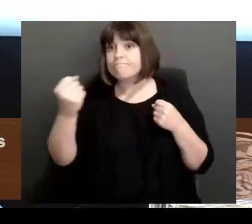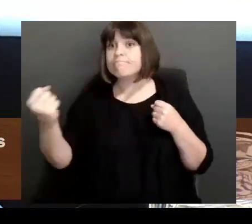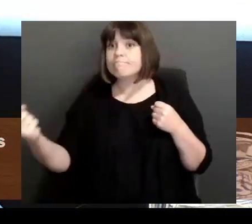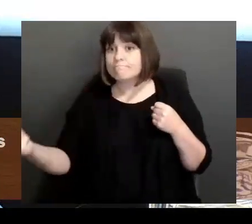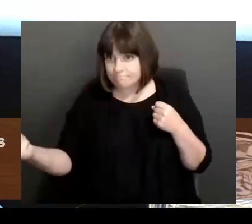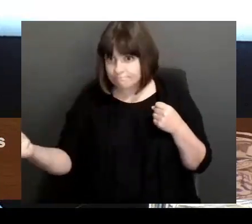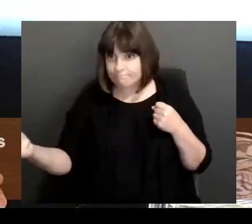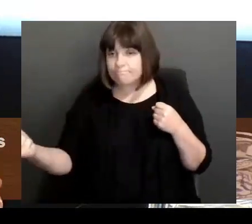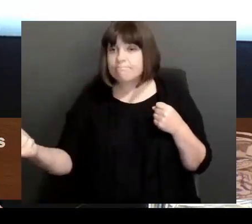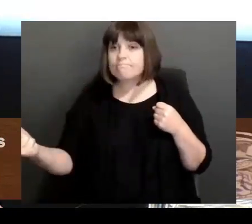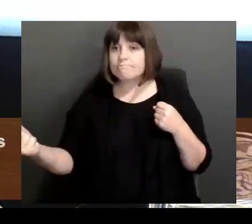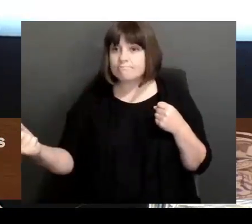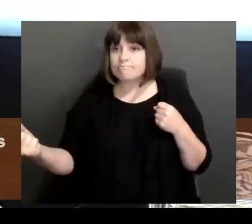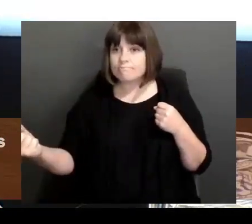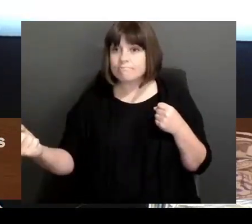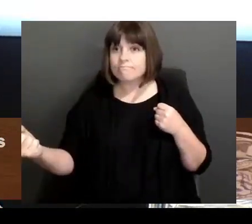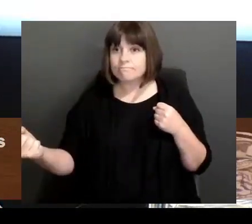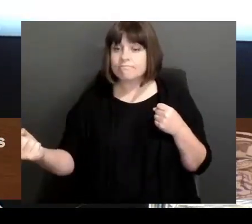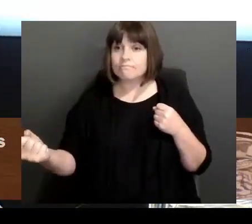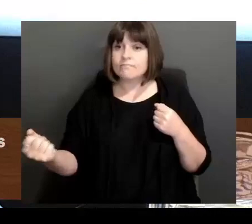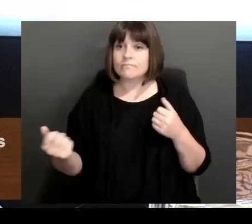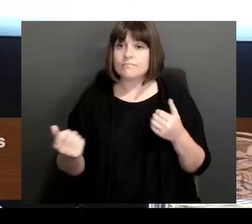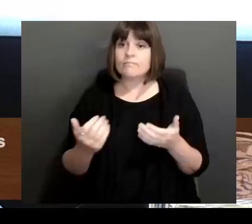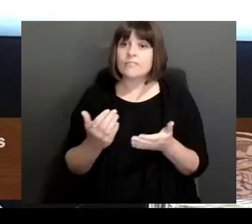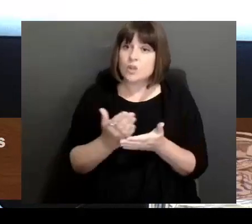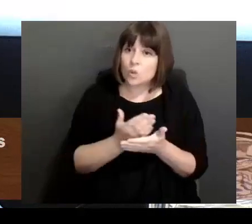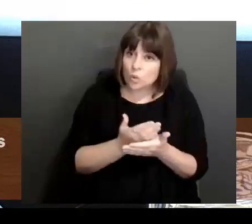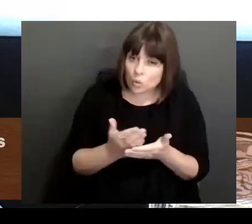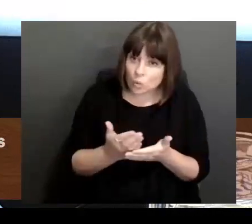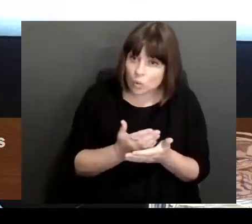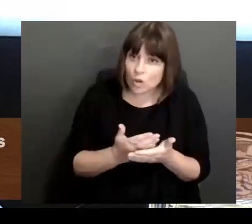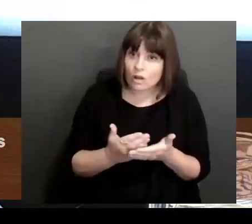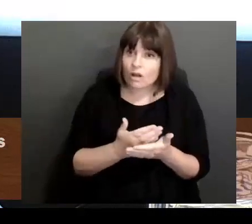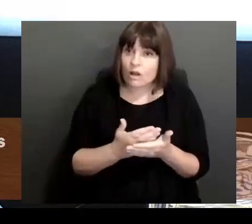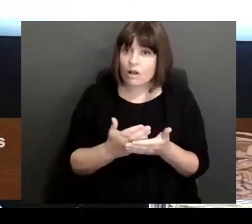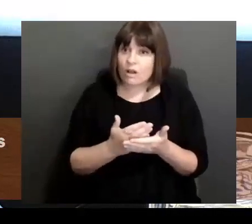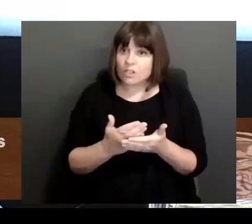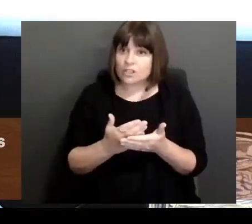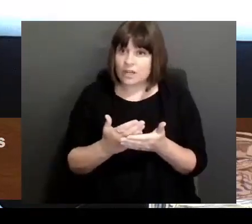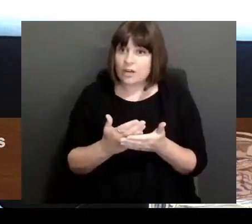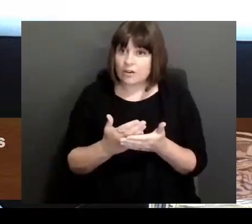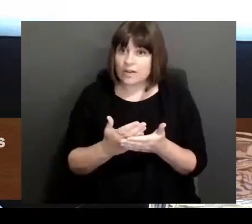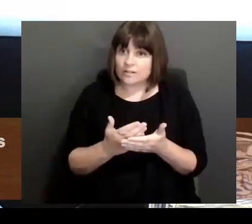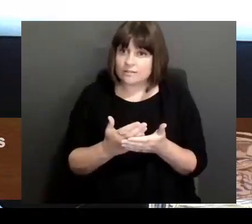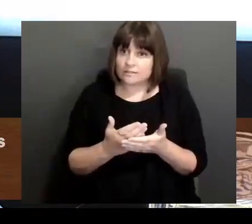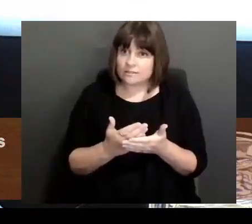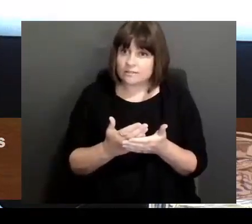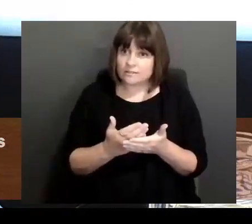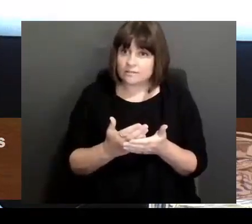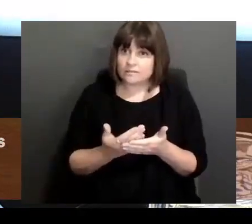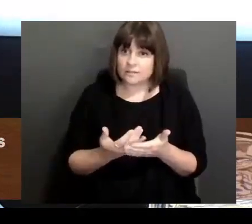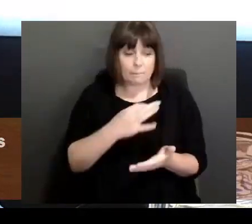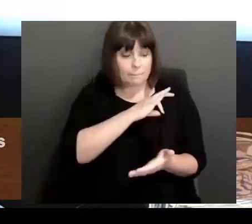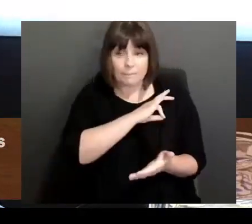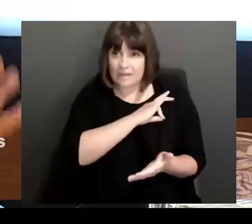sharing arrangement in place, and that is what I commit to do, because I think that